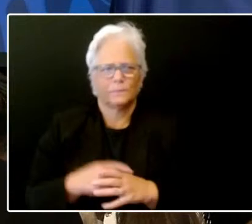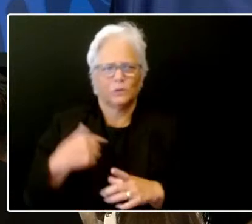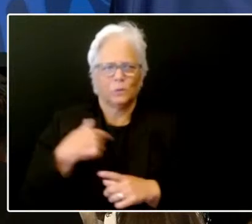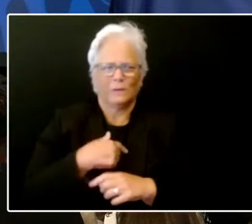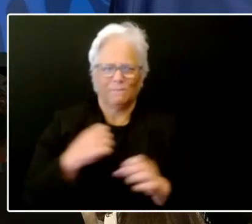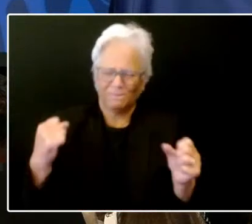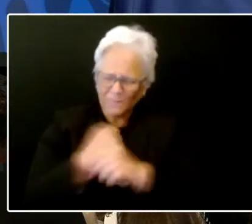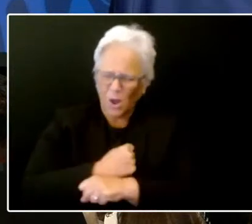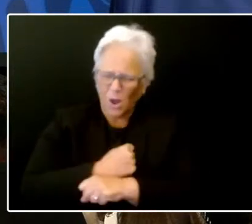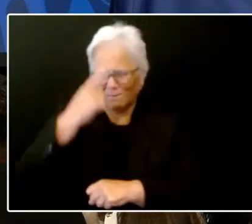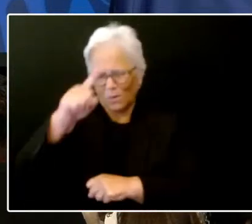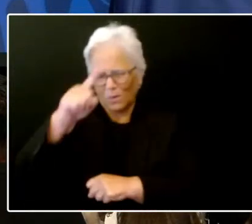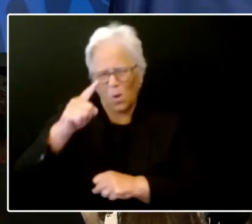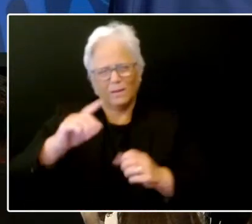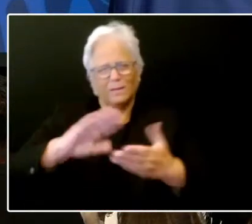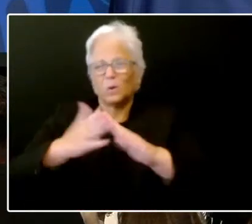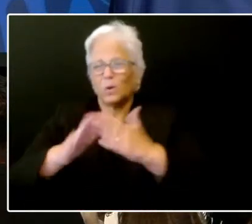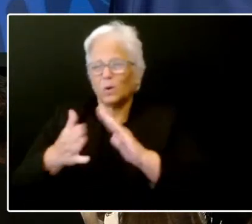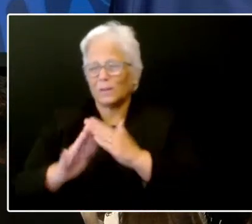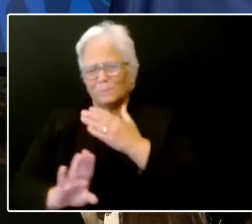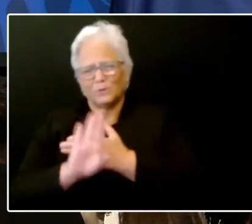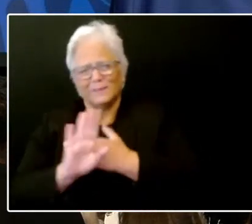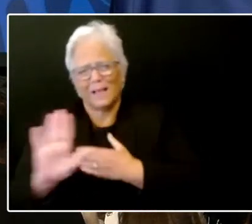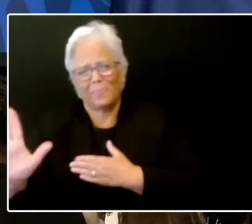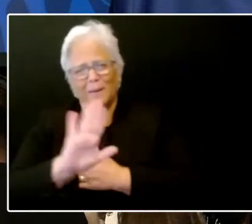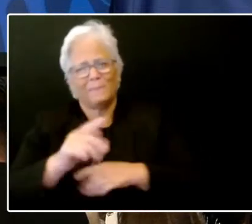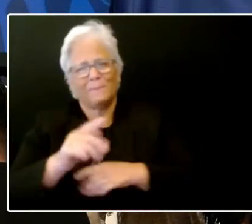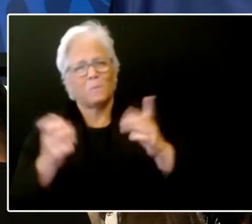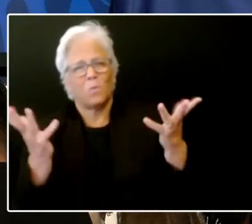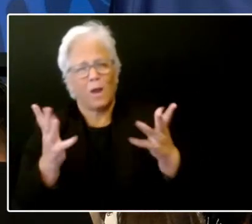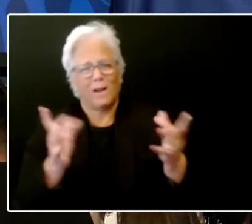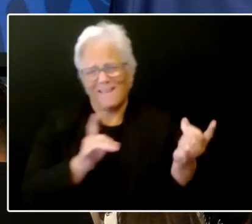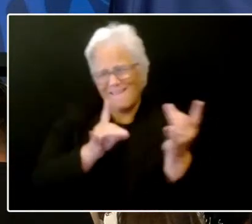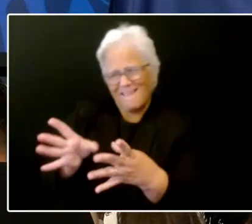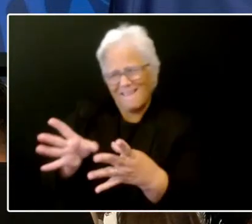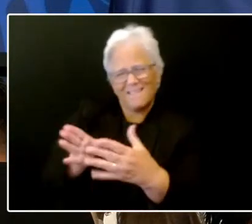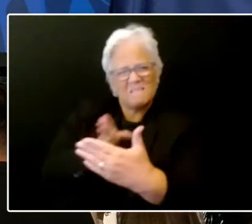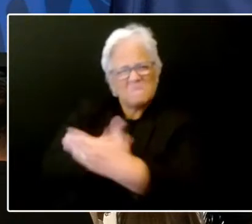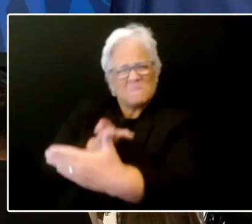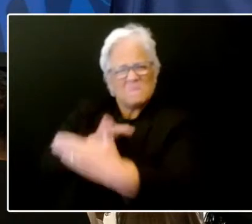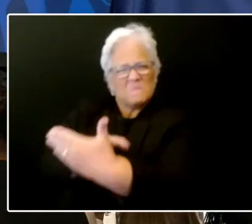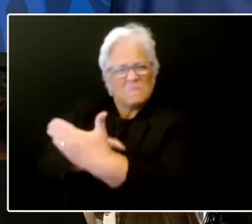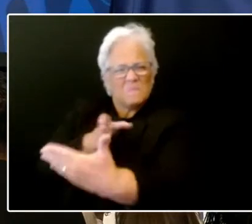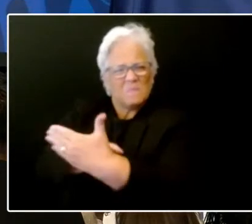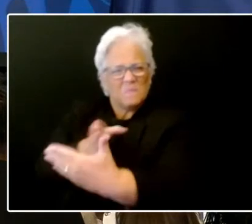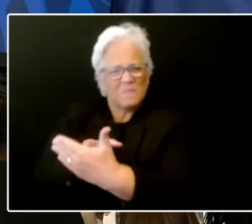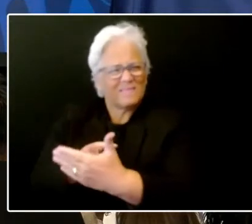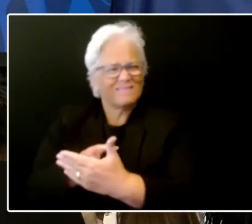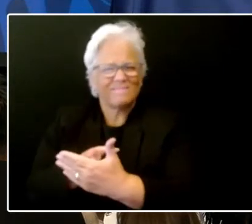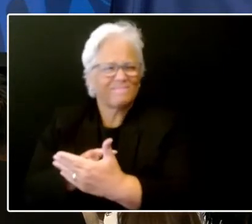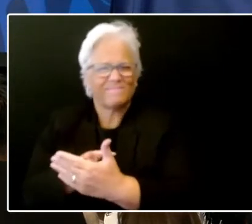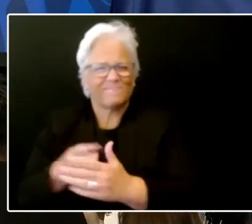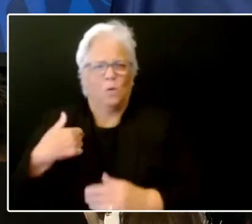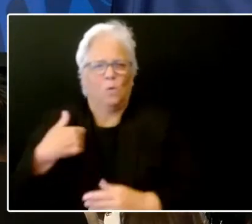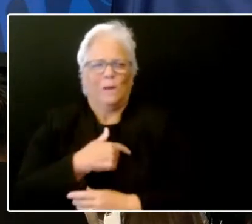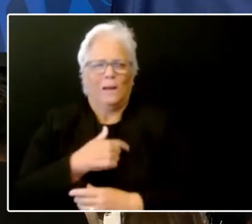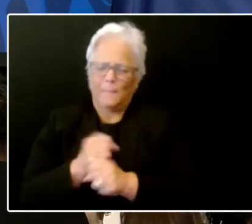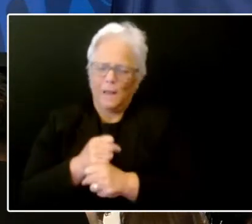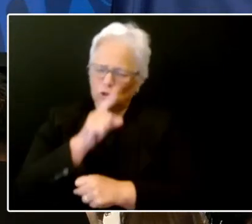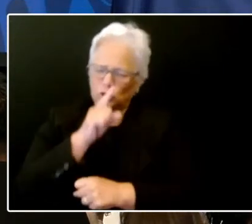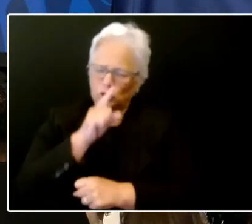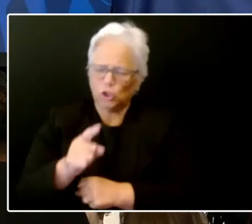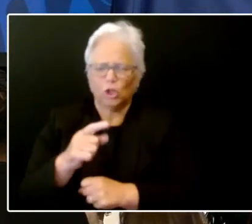not repeat his words. I will not repeat his words because they should never be repeated. But I will say that someone